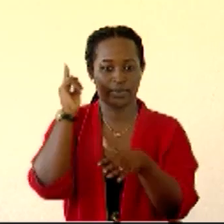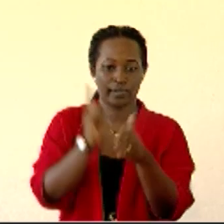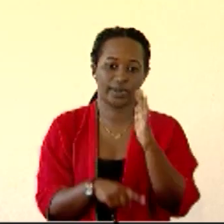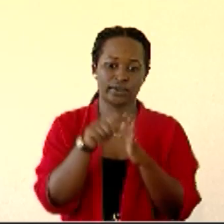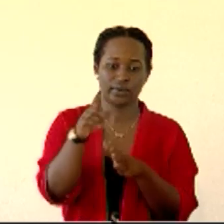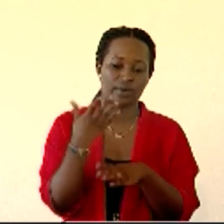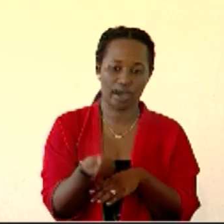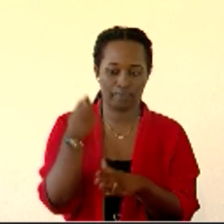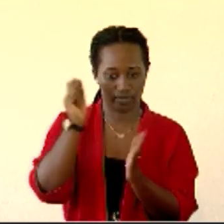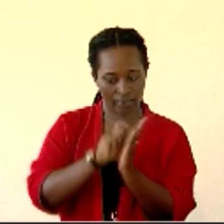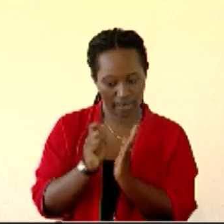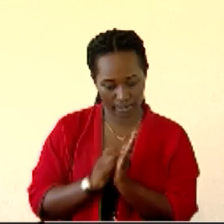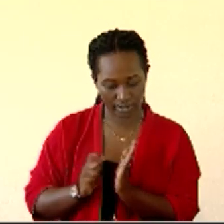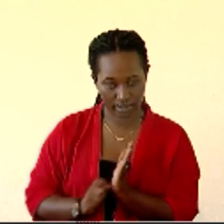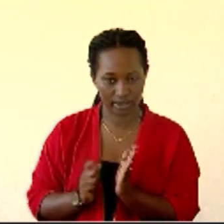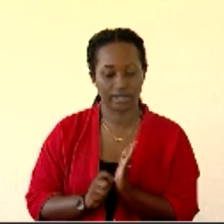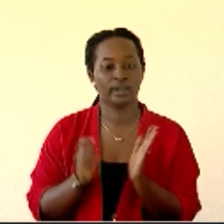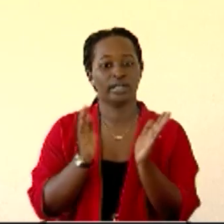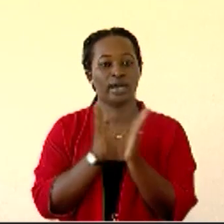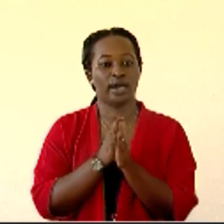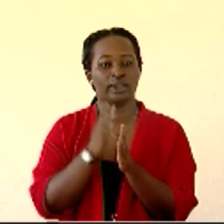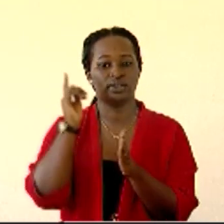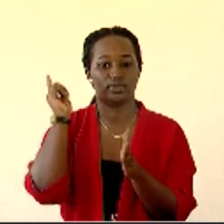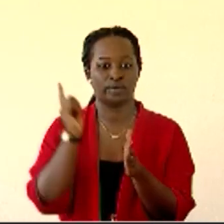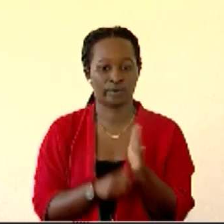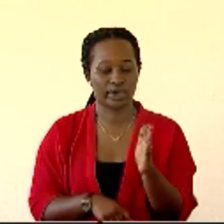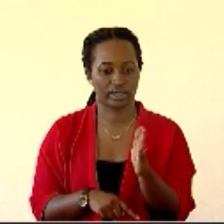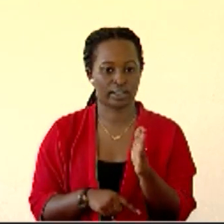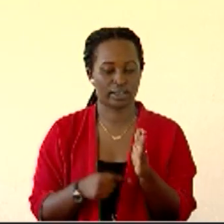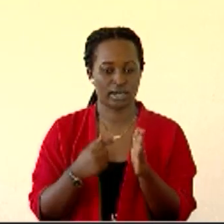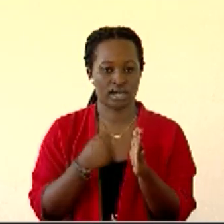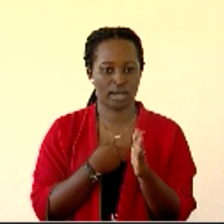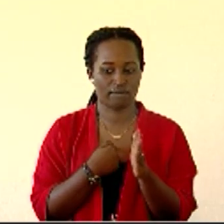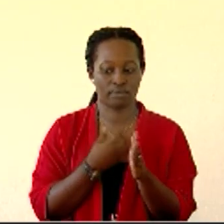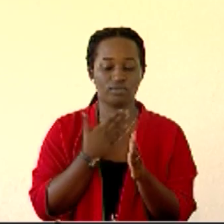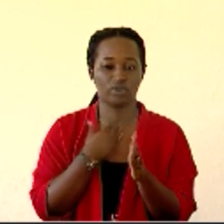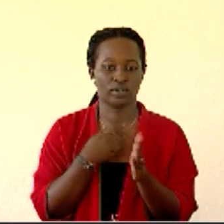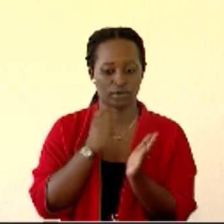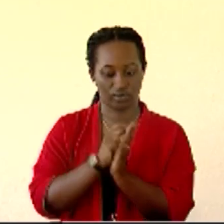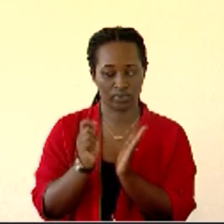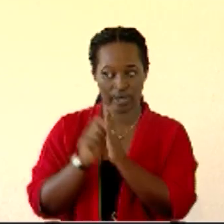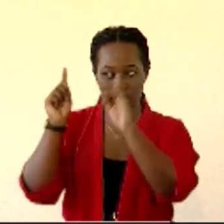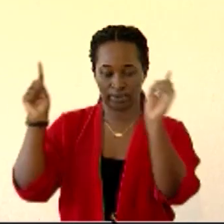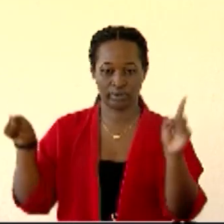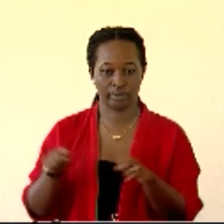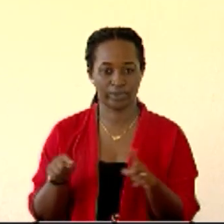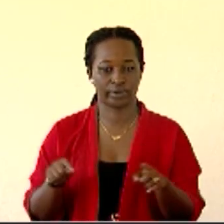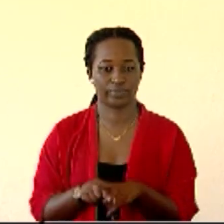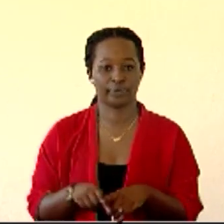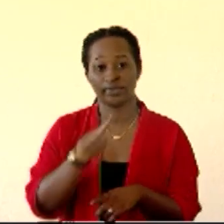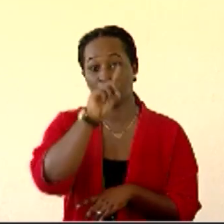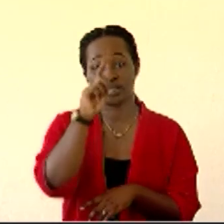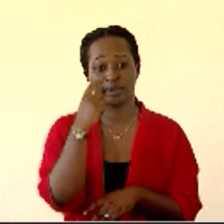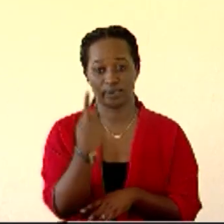have written down and what I'm going to write on the board. So question